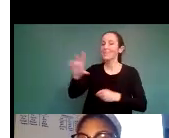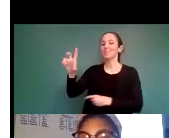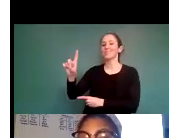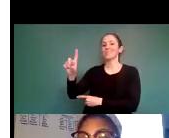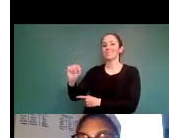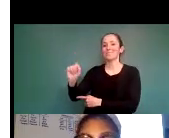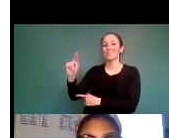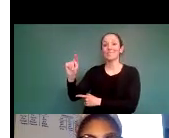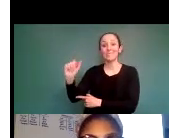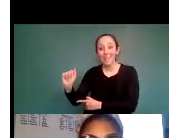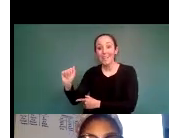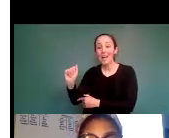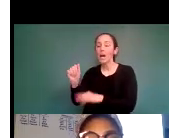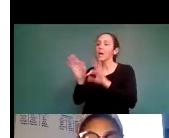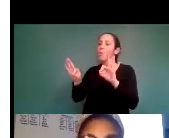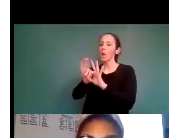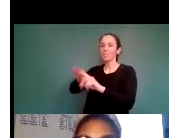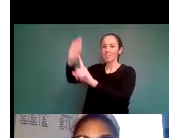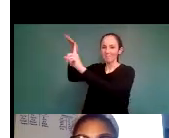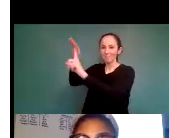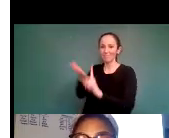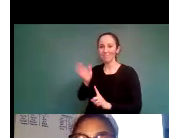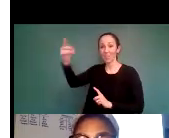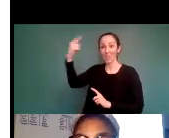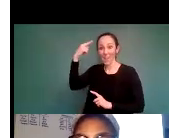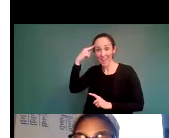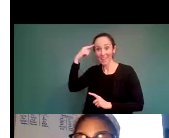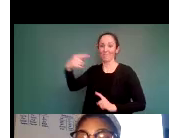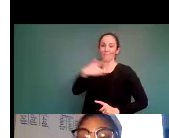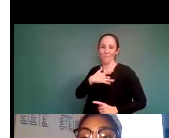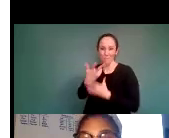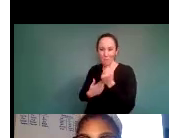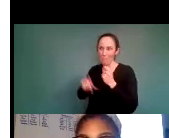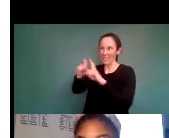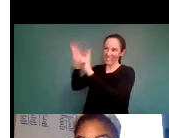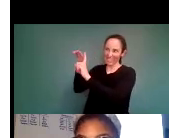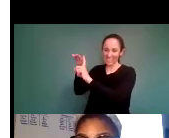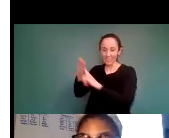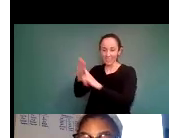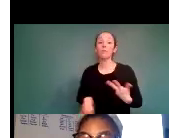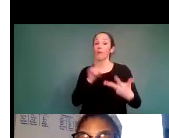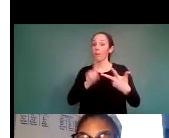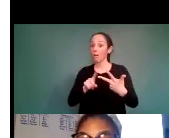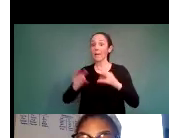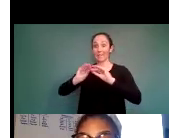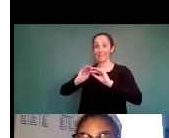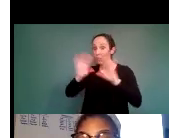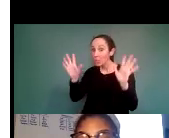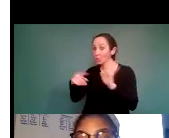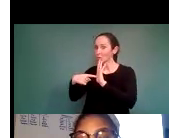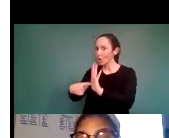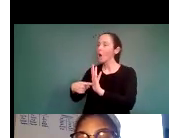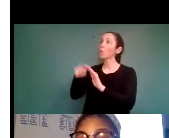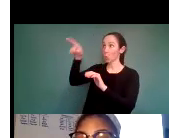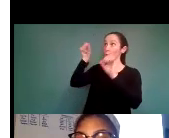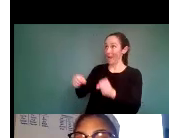both the head and the heart. And step three, we want to share a clear ask regarding how they can support. And so it's not enough for me to go